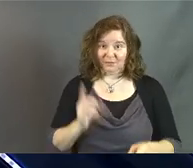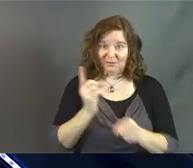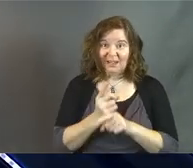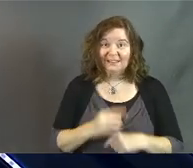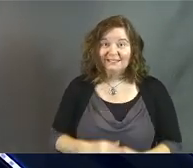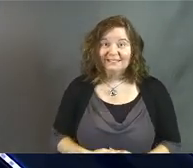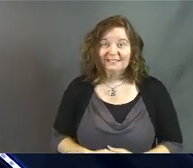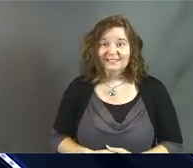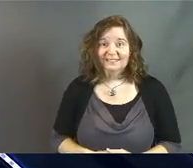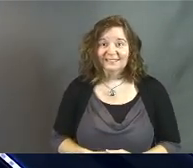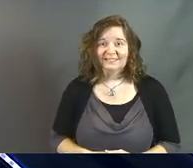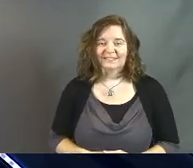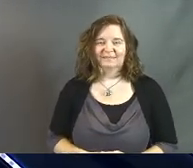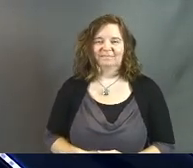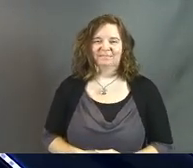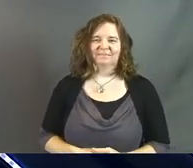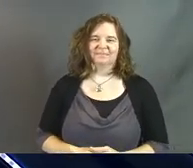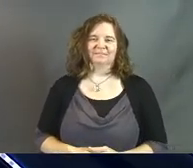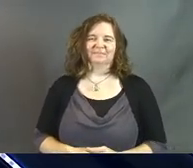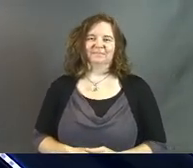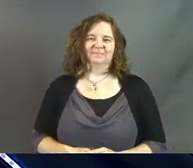Right?